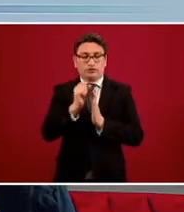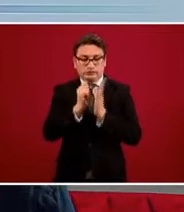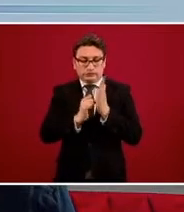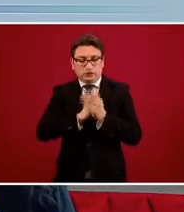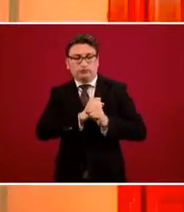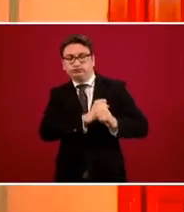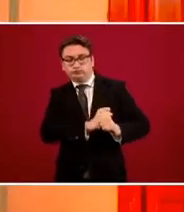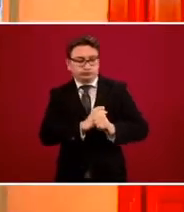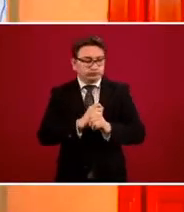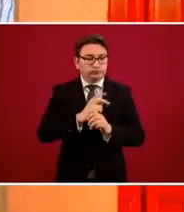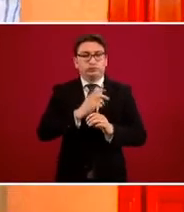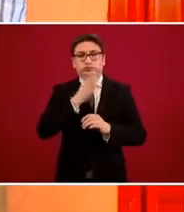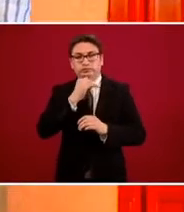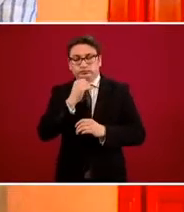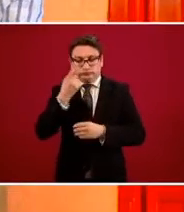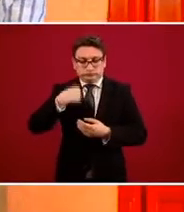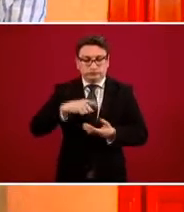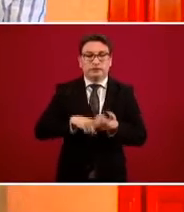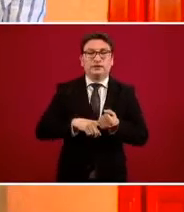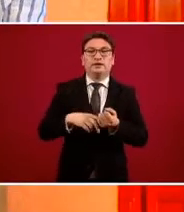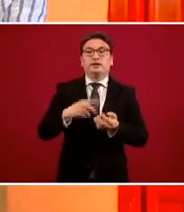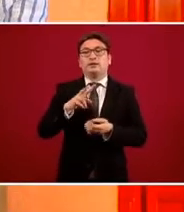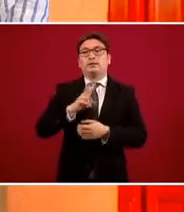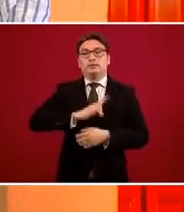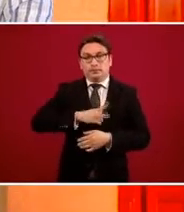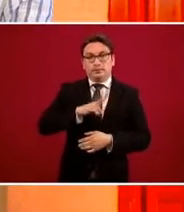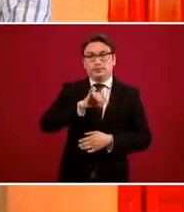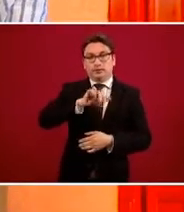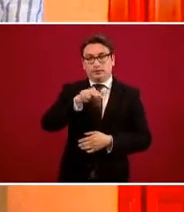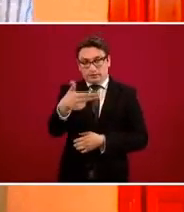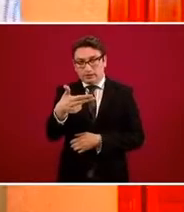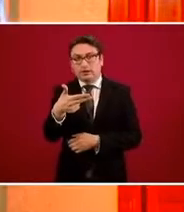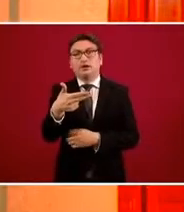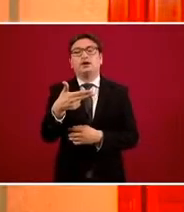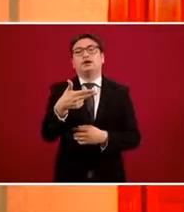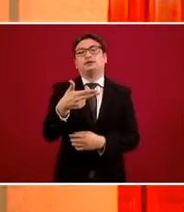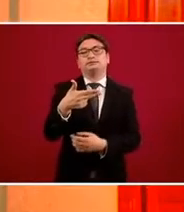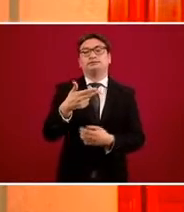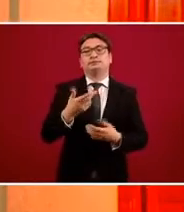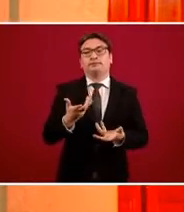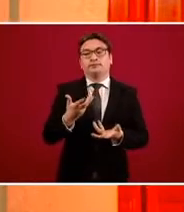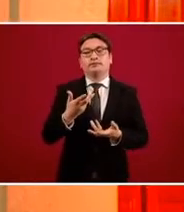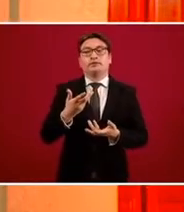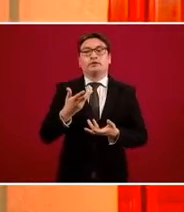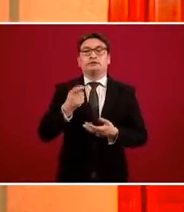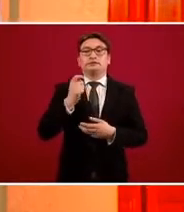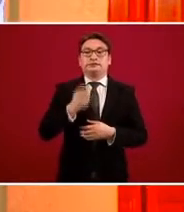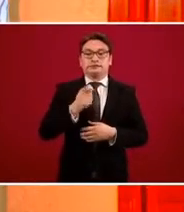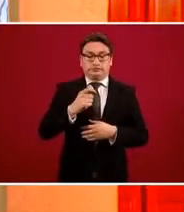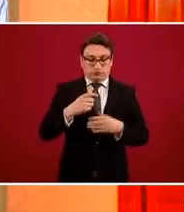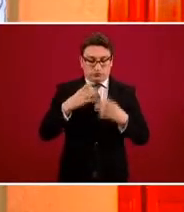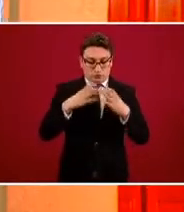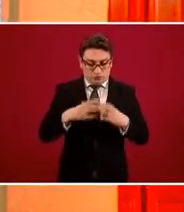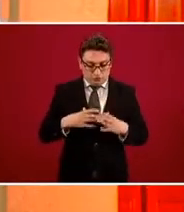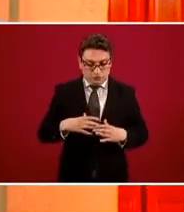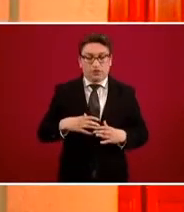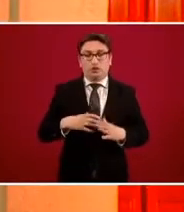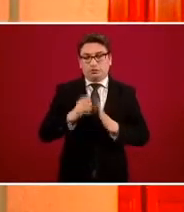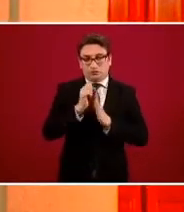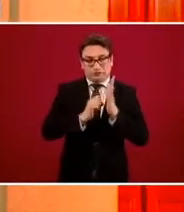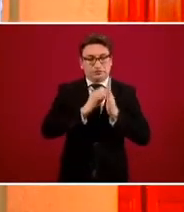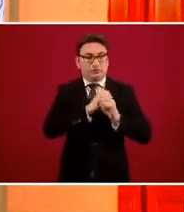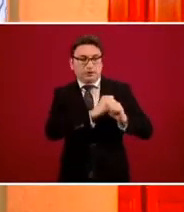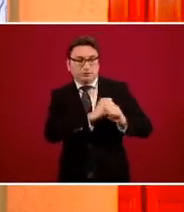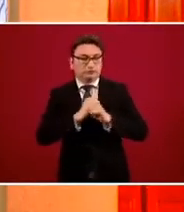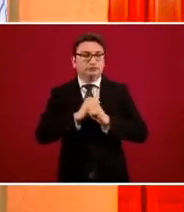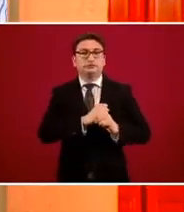way to the point where they have very, very severe consequences on their immune system. What I mean by